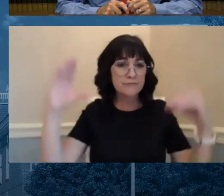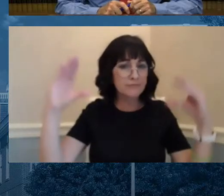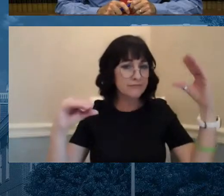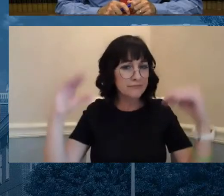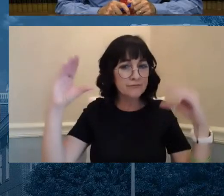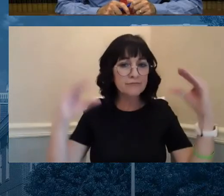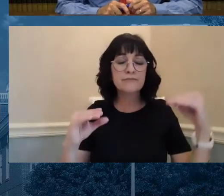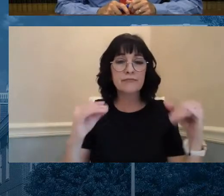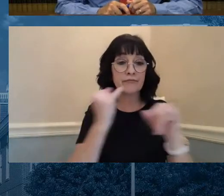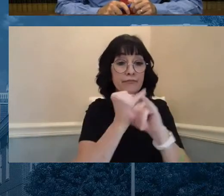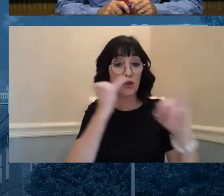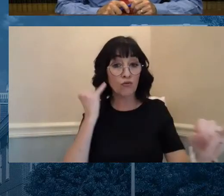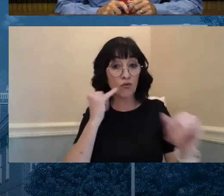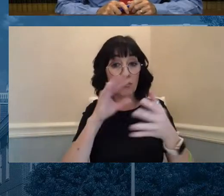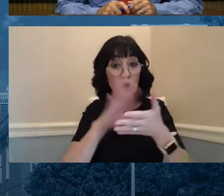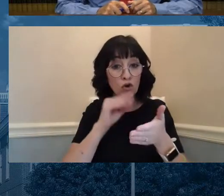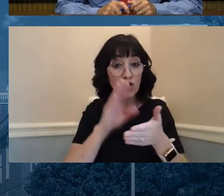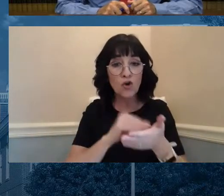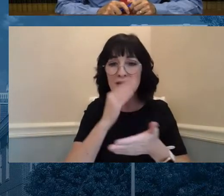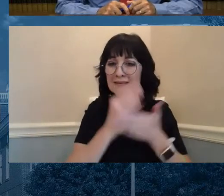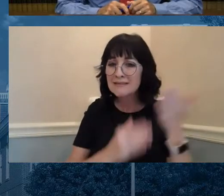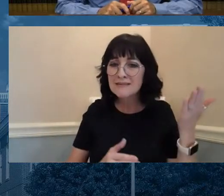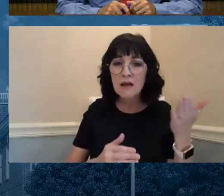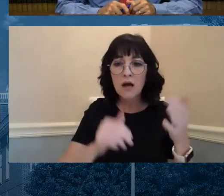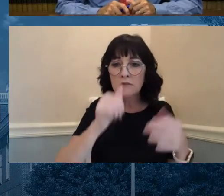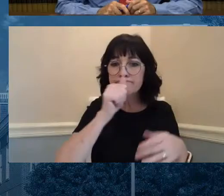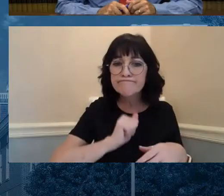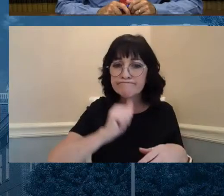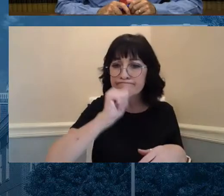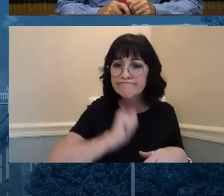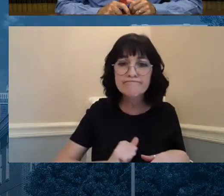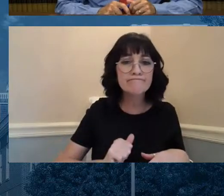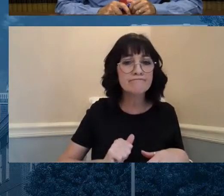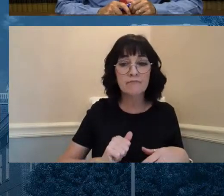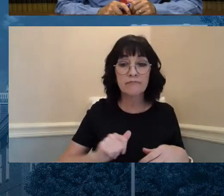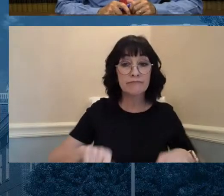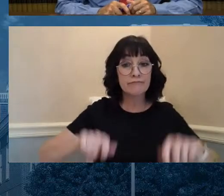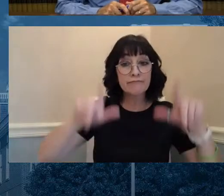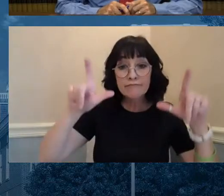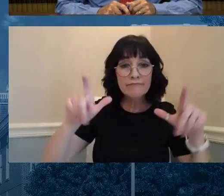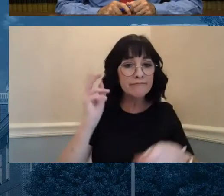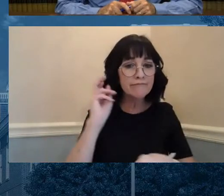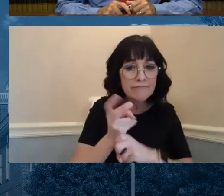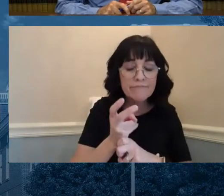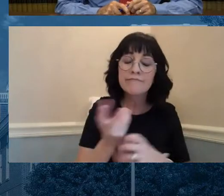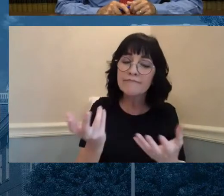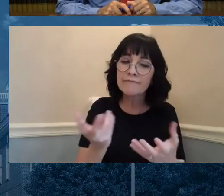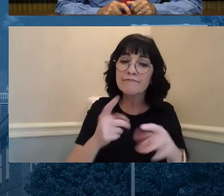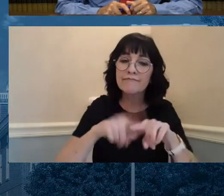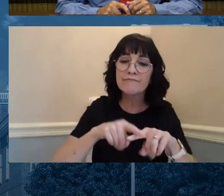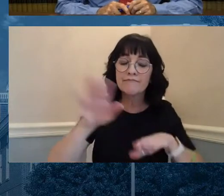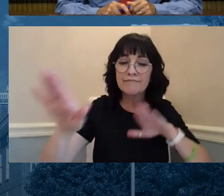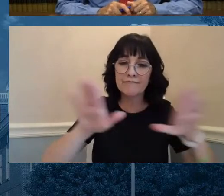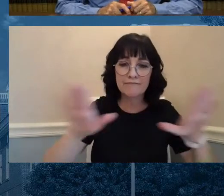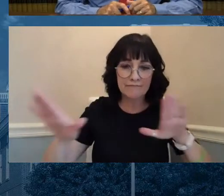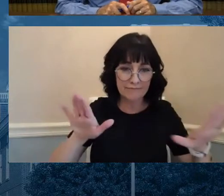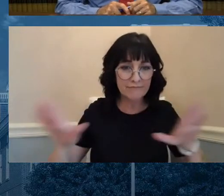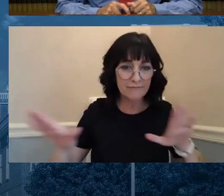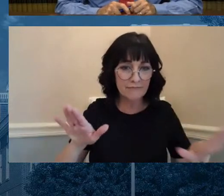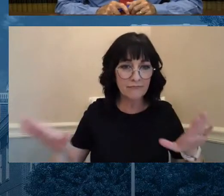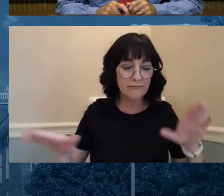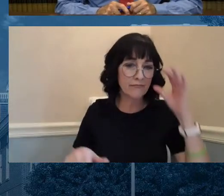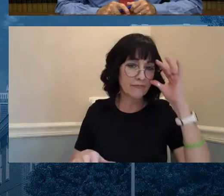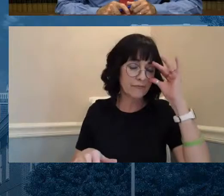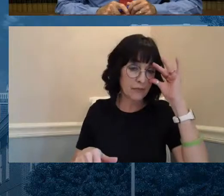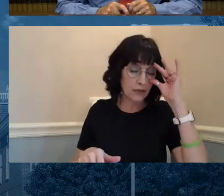and have to have a plan submitted. But before we take any questions and answers, as we normally do in a press conference,